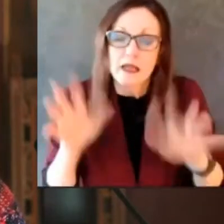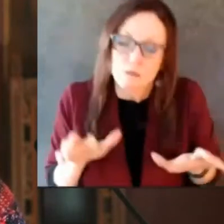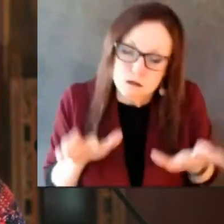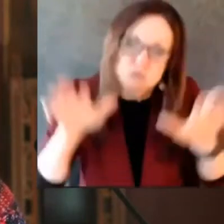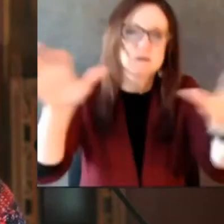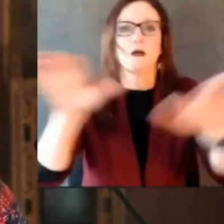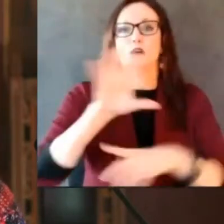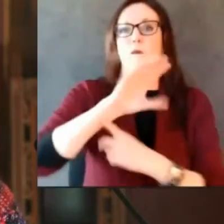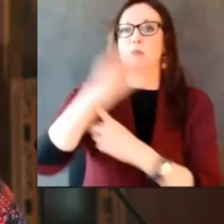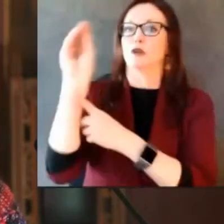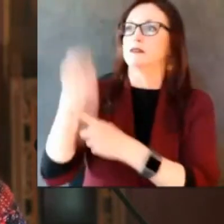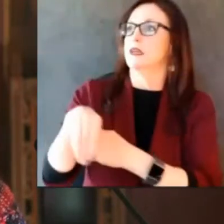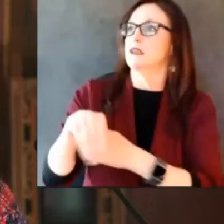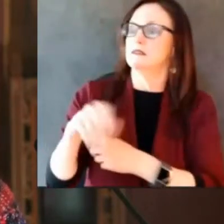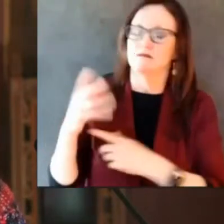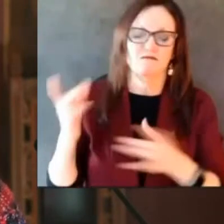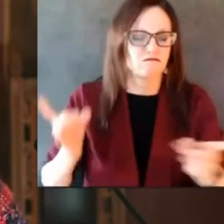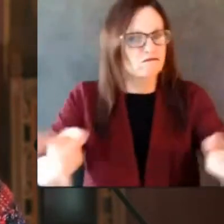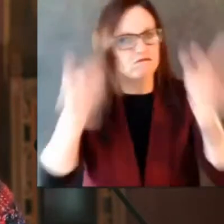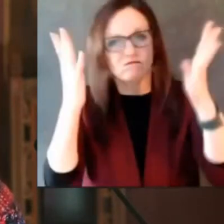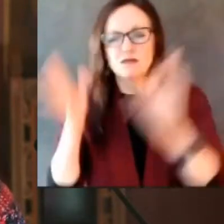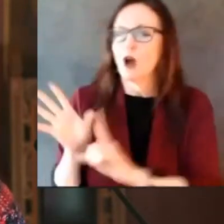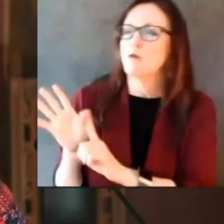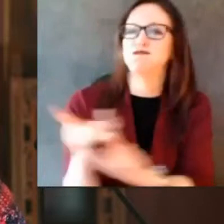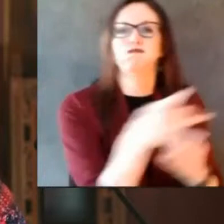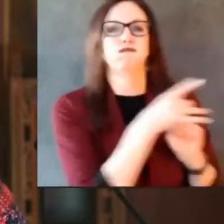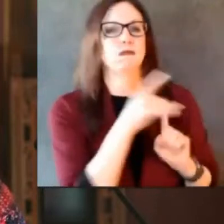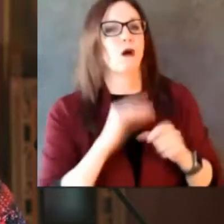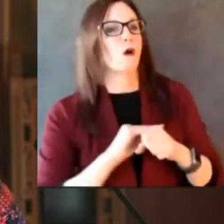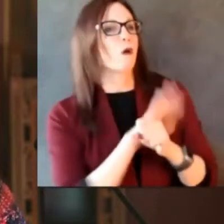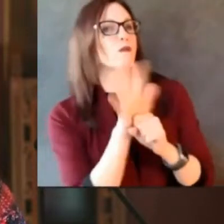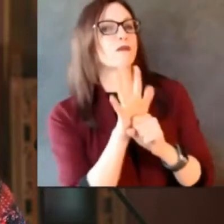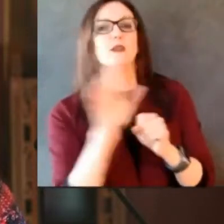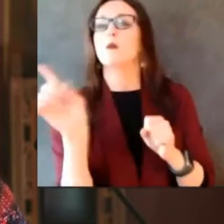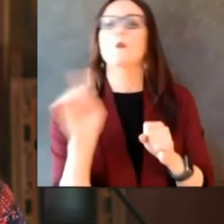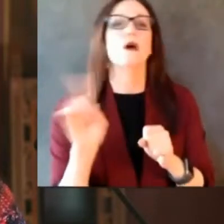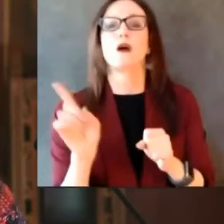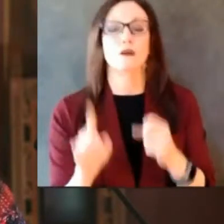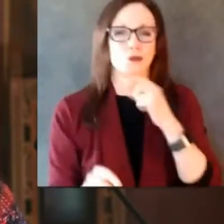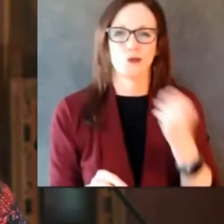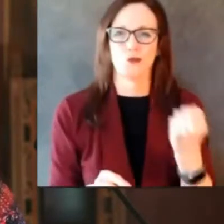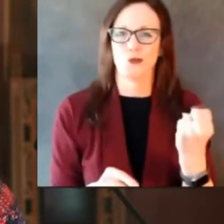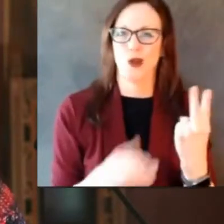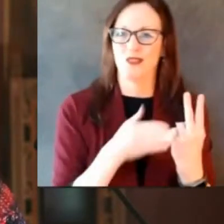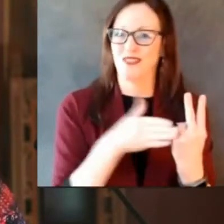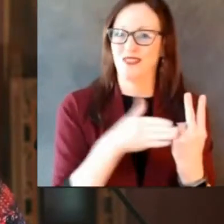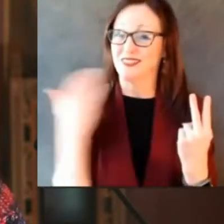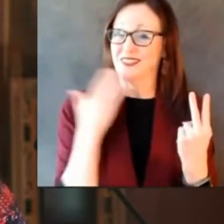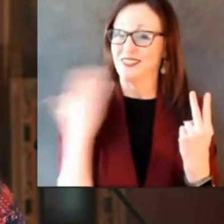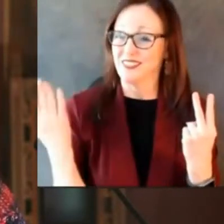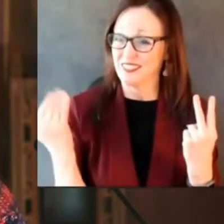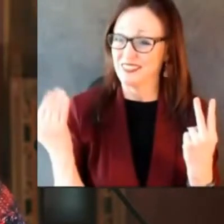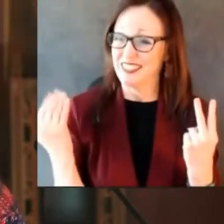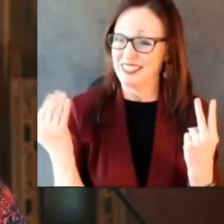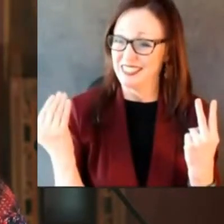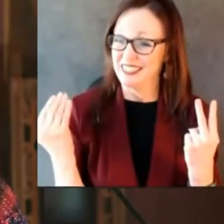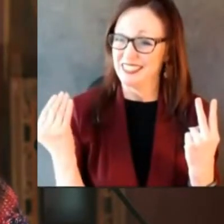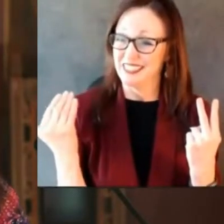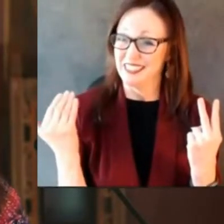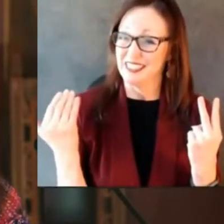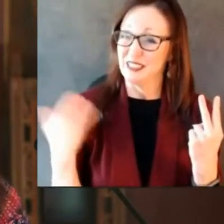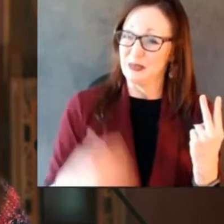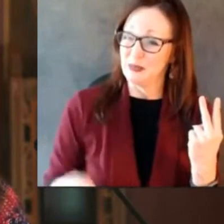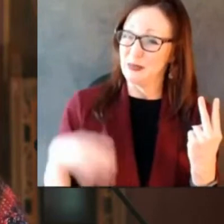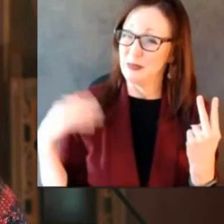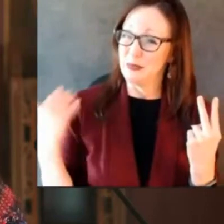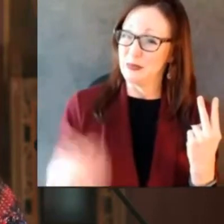the parents and guardians out there, now is the time to start planning how to get your 12, 13, 14, 15,